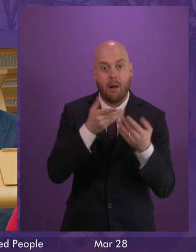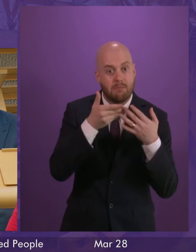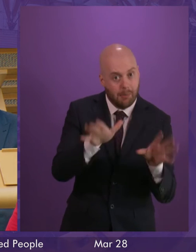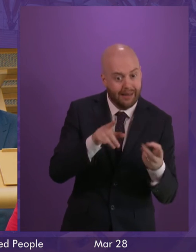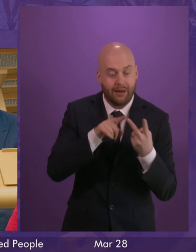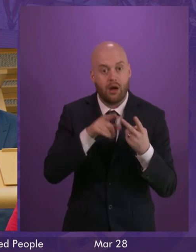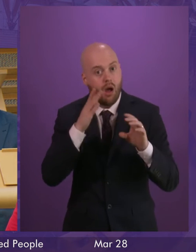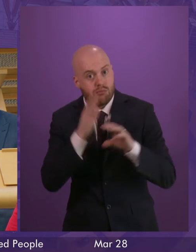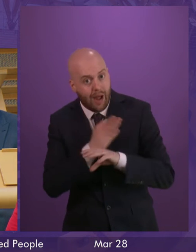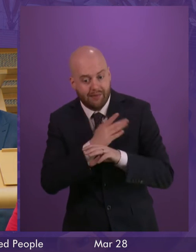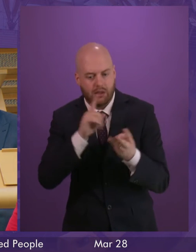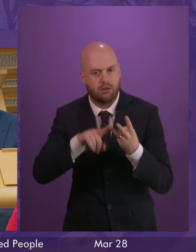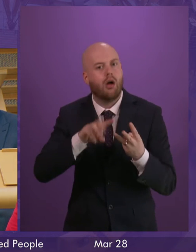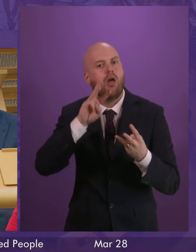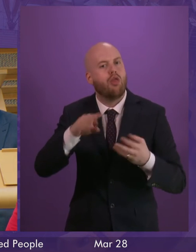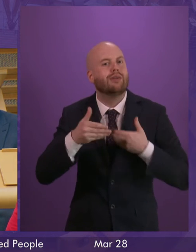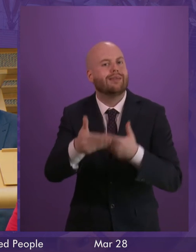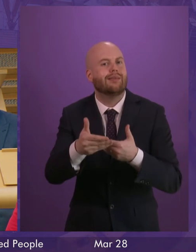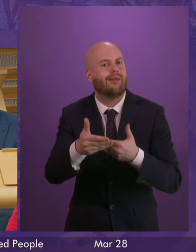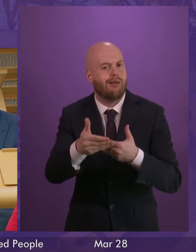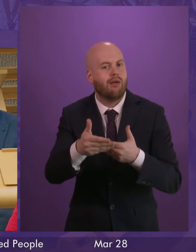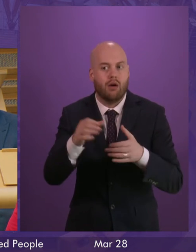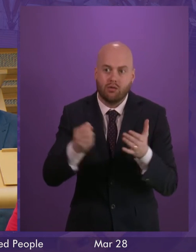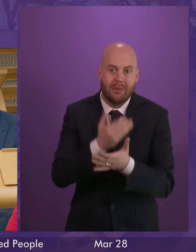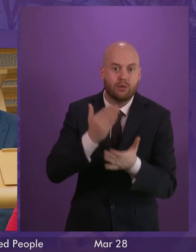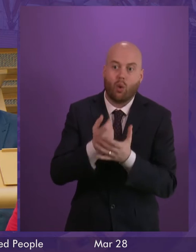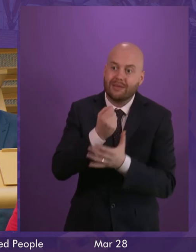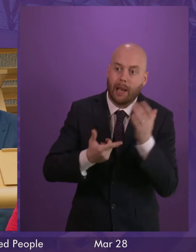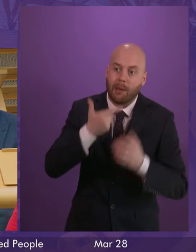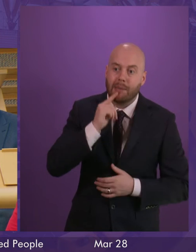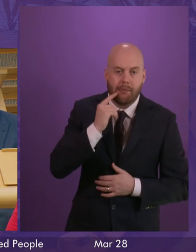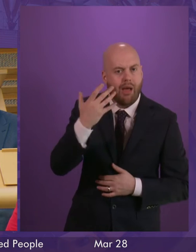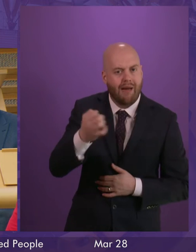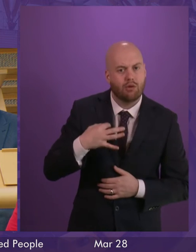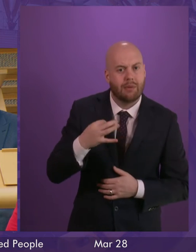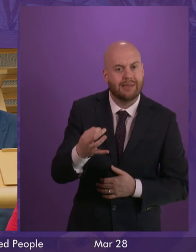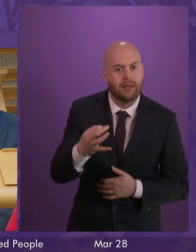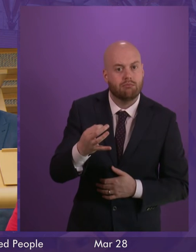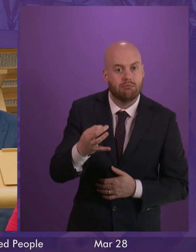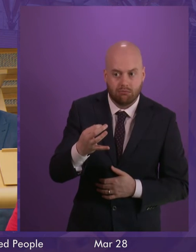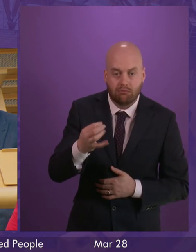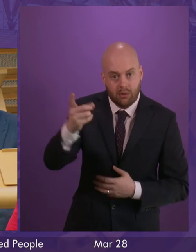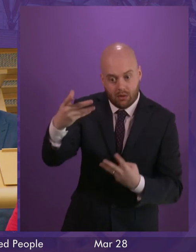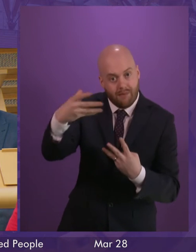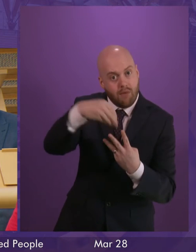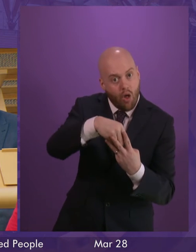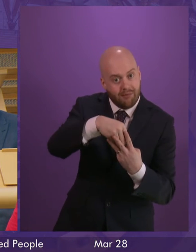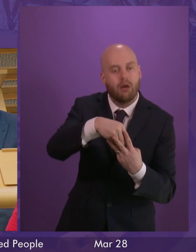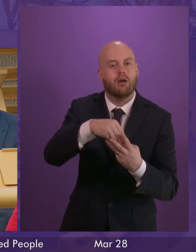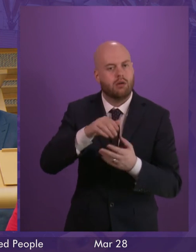disabled people and organisations that represent them and communities. It will be key to achieving these objectives.